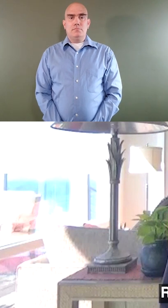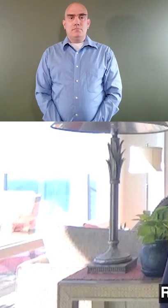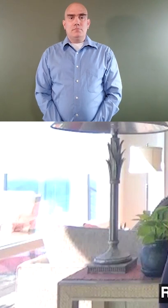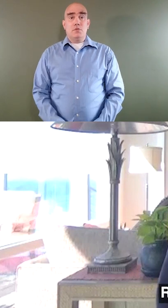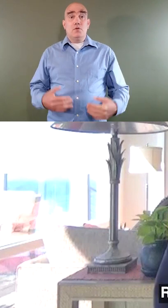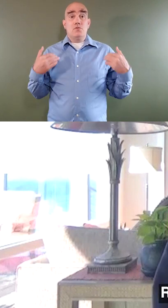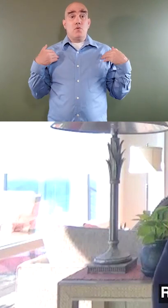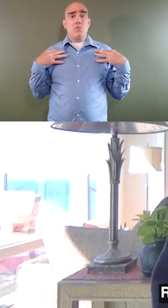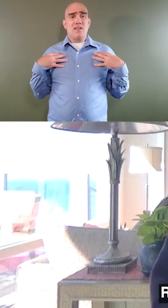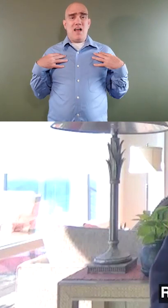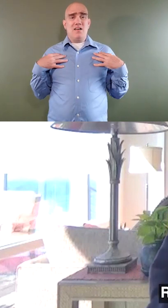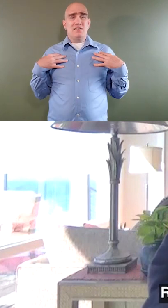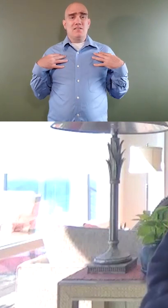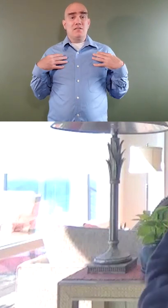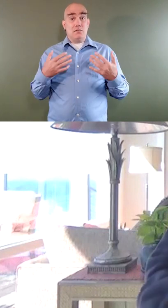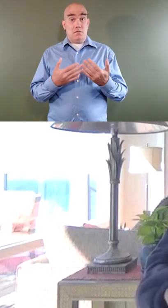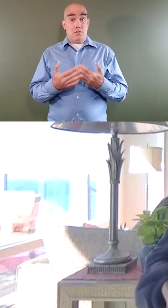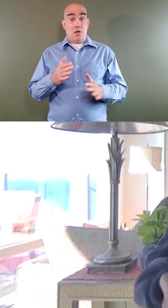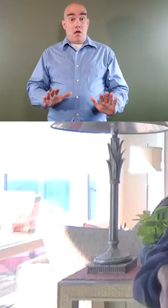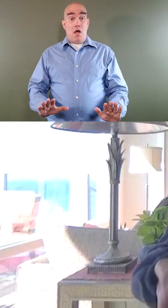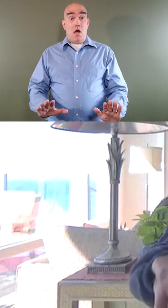Relax the shoulders, come up.